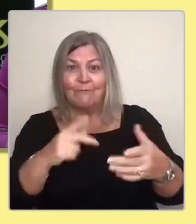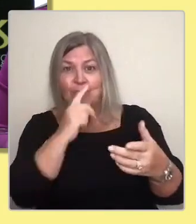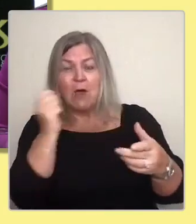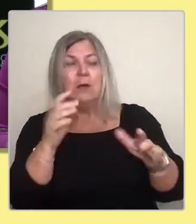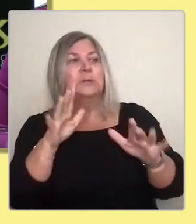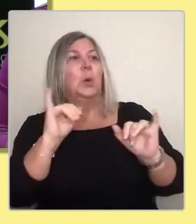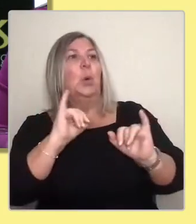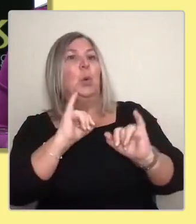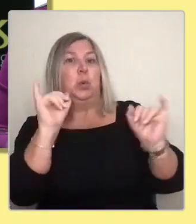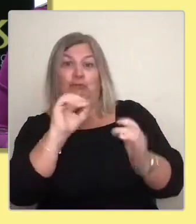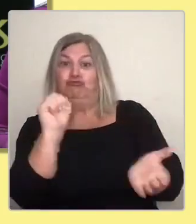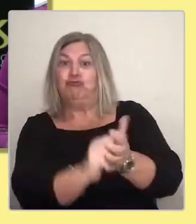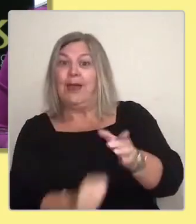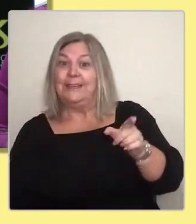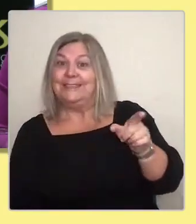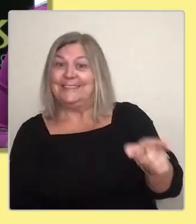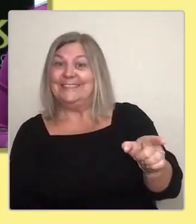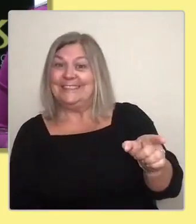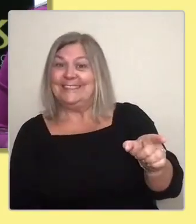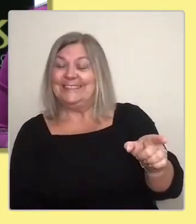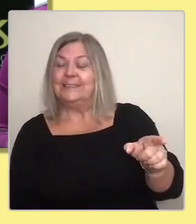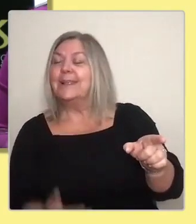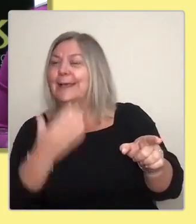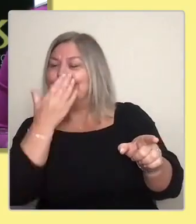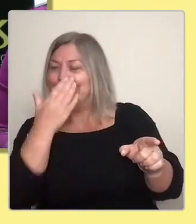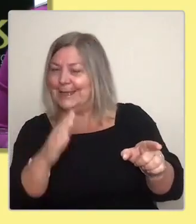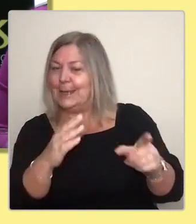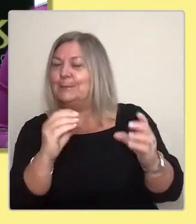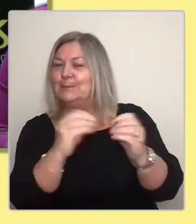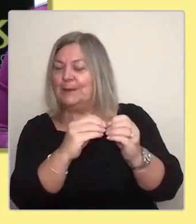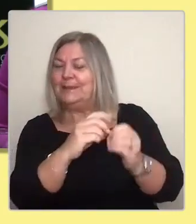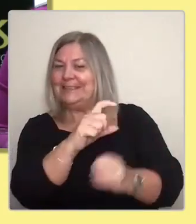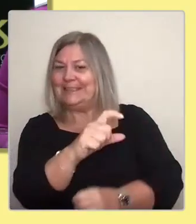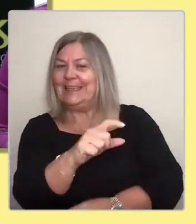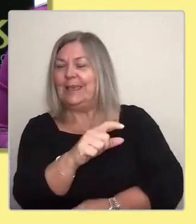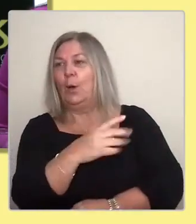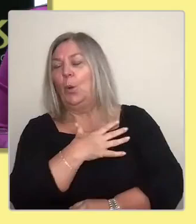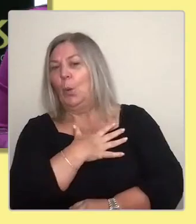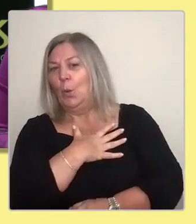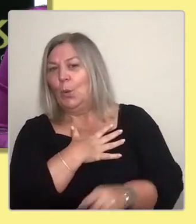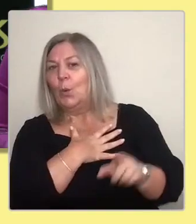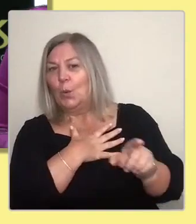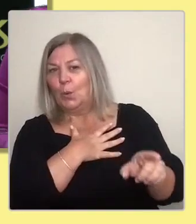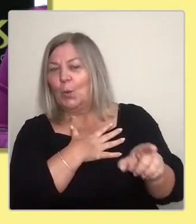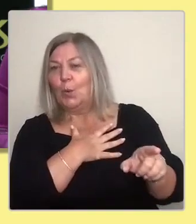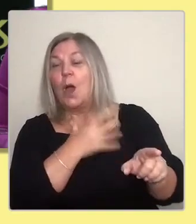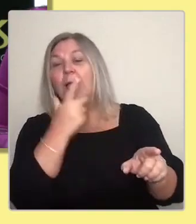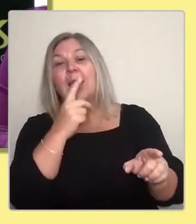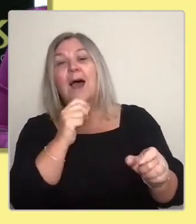course, it seems to be for the BBC. It seems to be for the BBC that you can have free speech